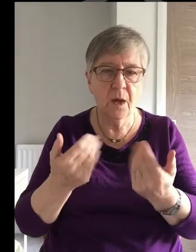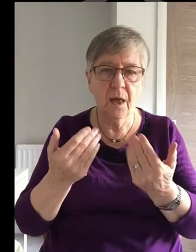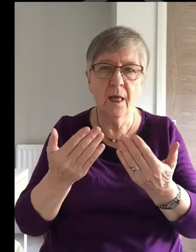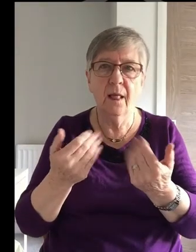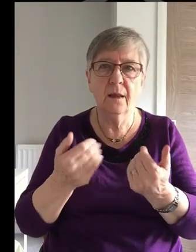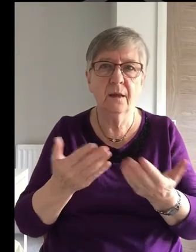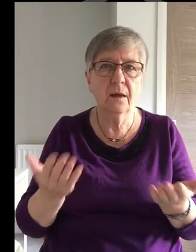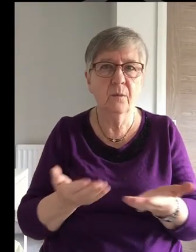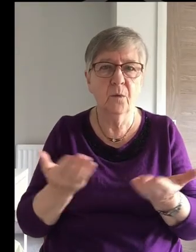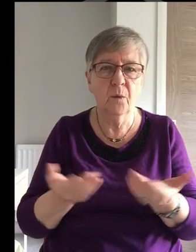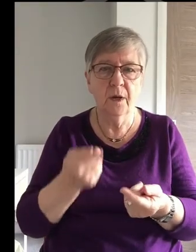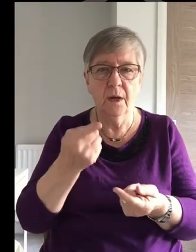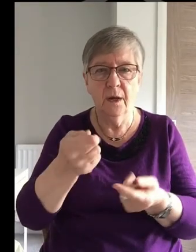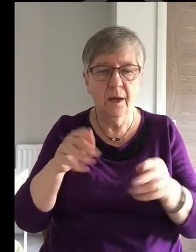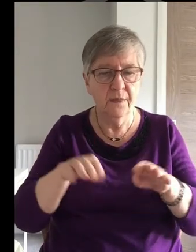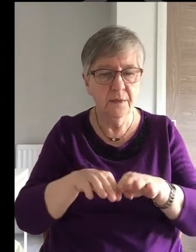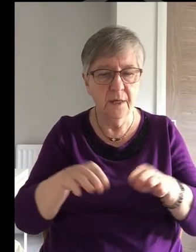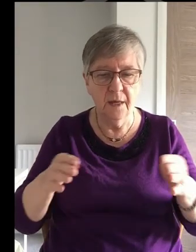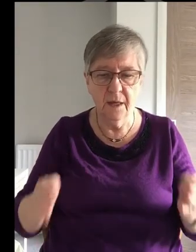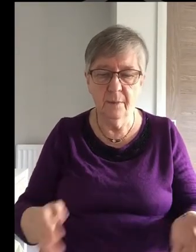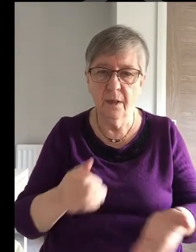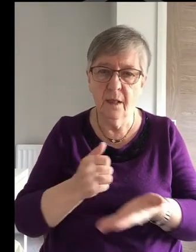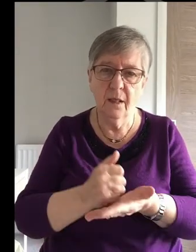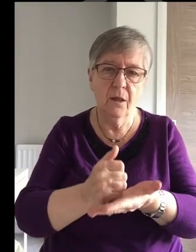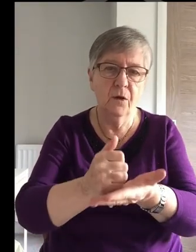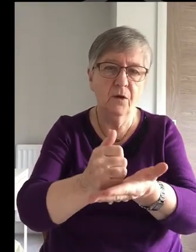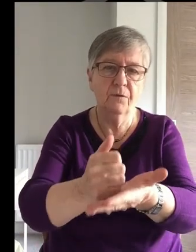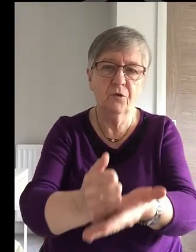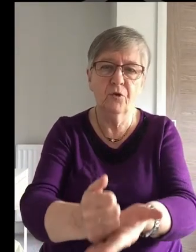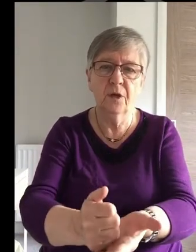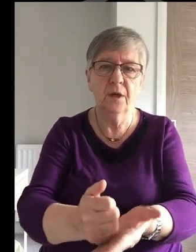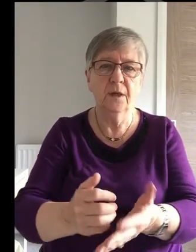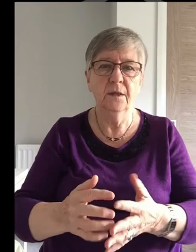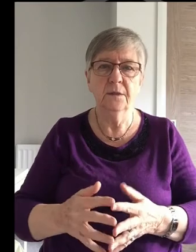always welcome at the table.